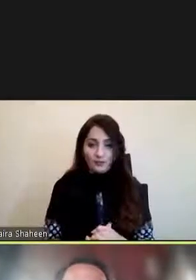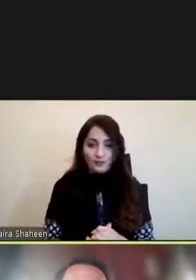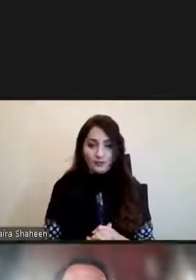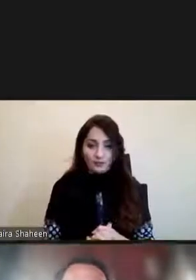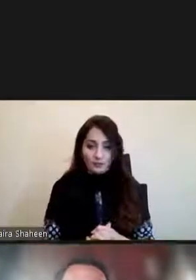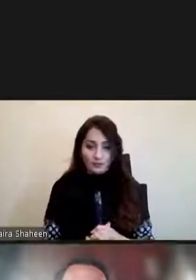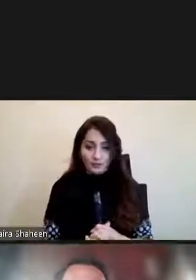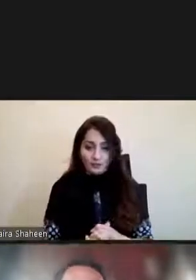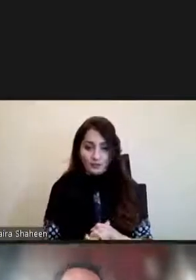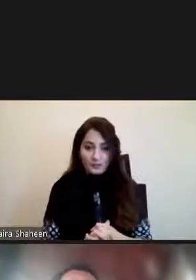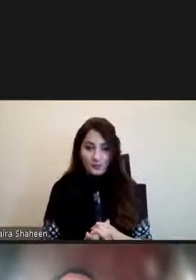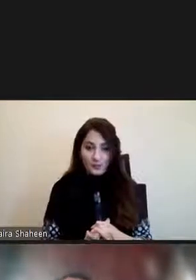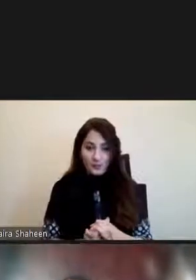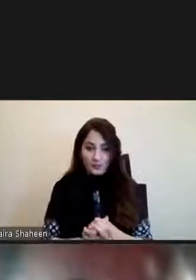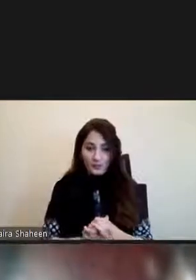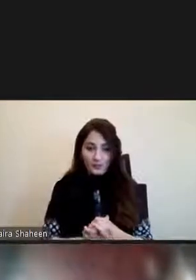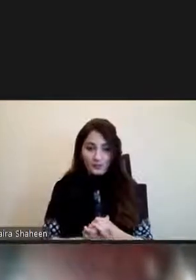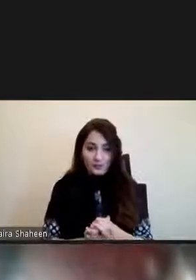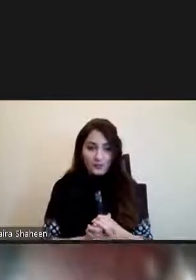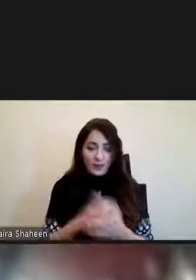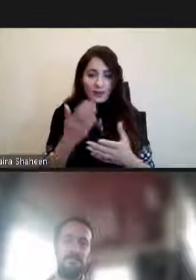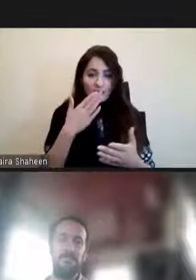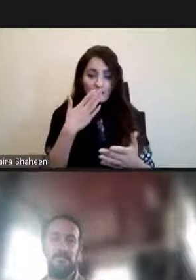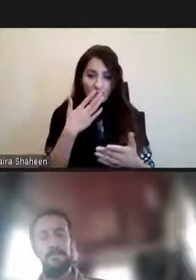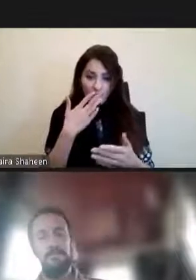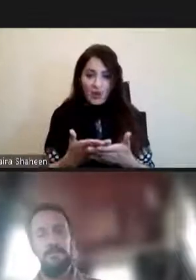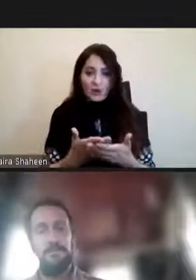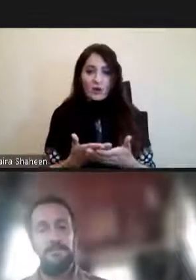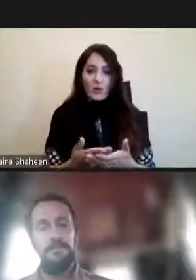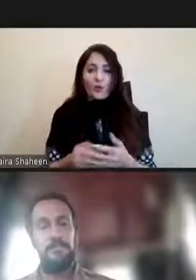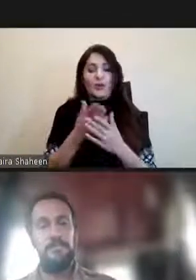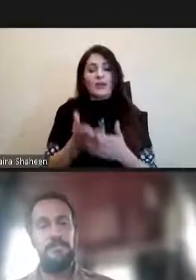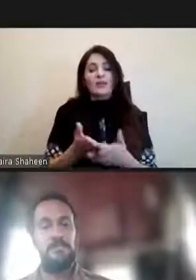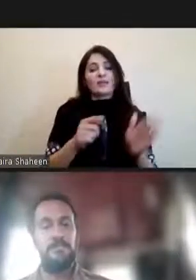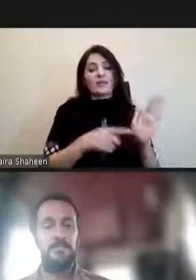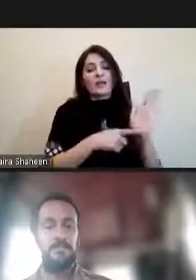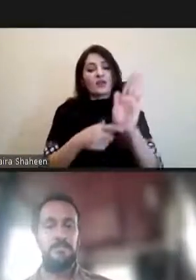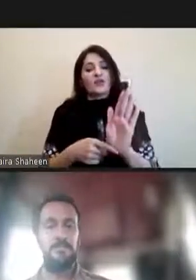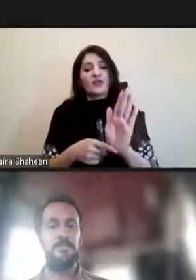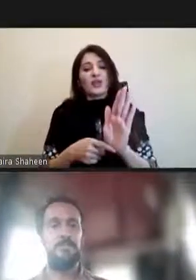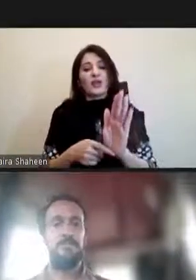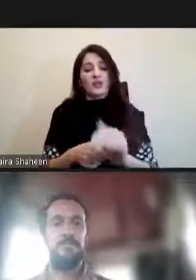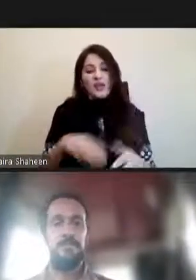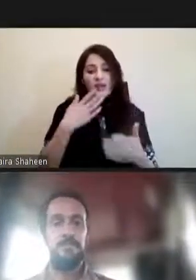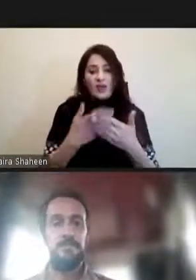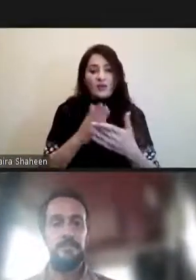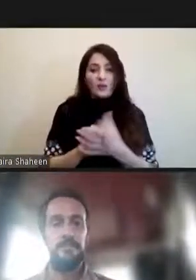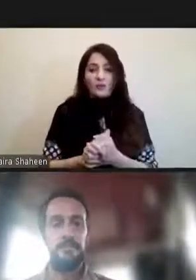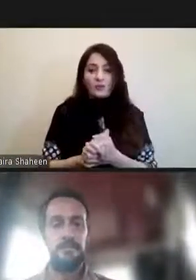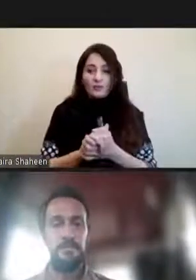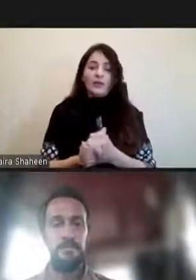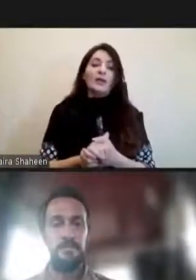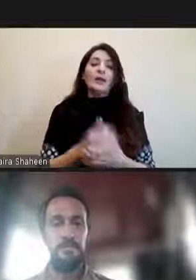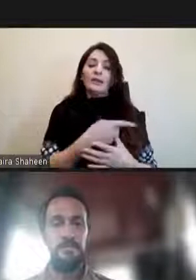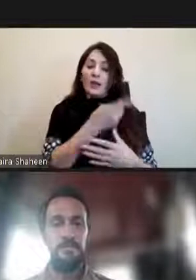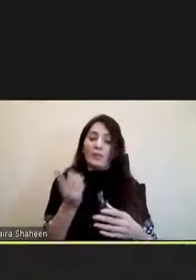Thank you so much for the insightful presentation. I think the findings really underscore the importance of connectivity